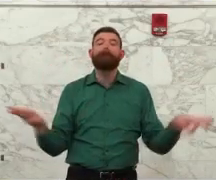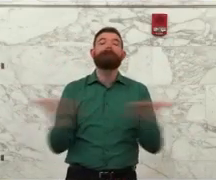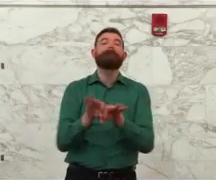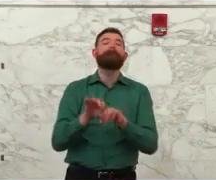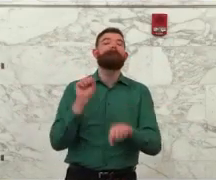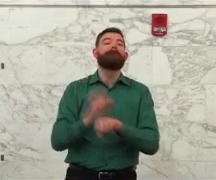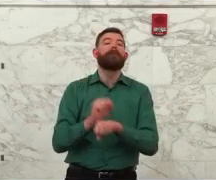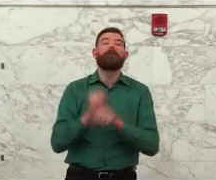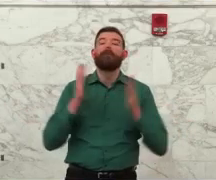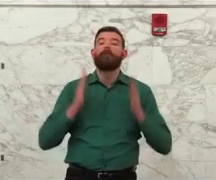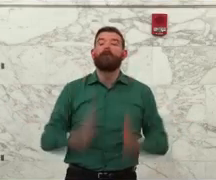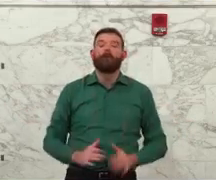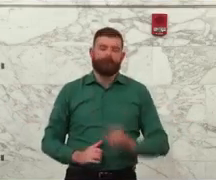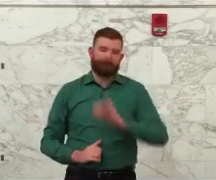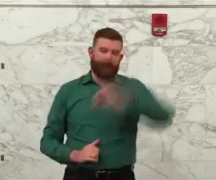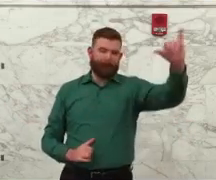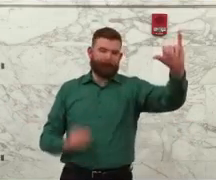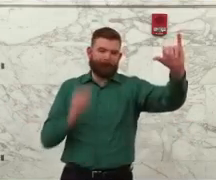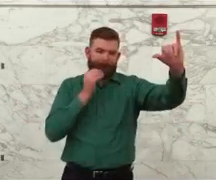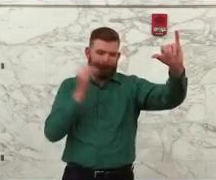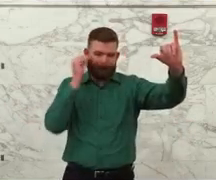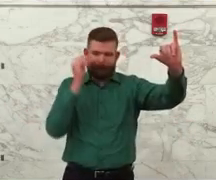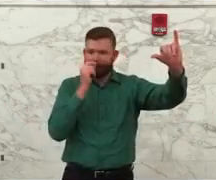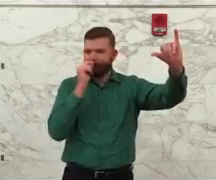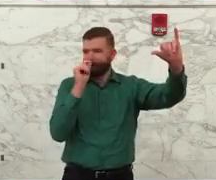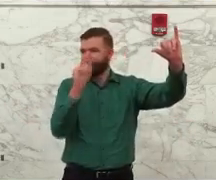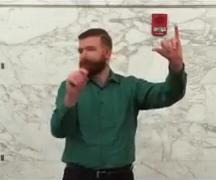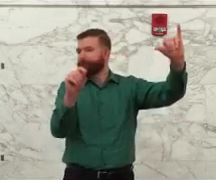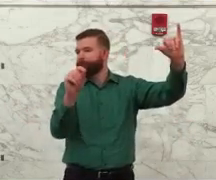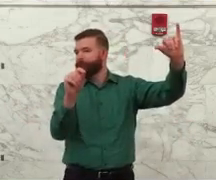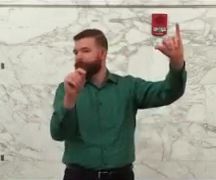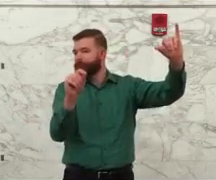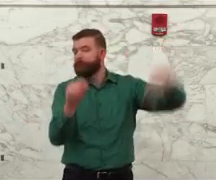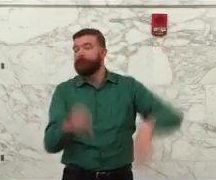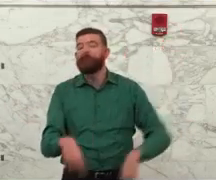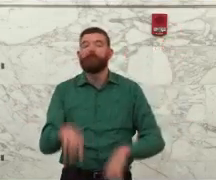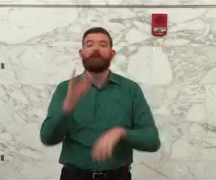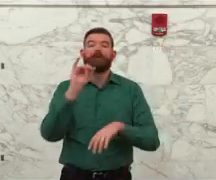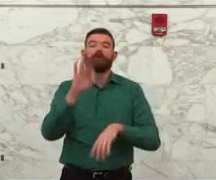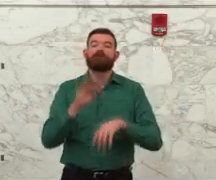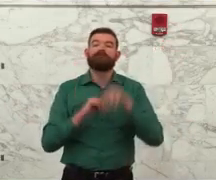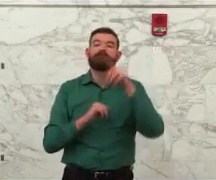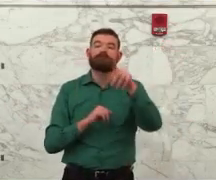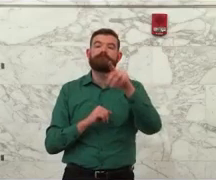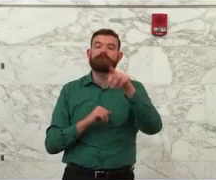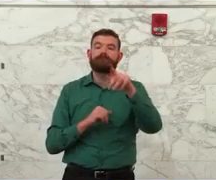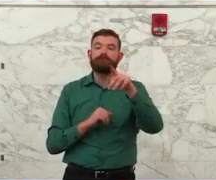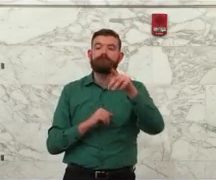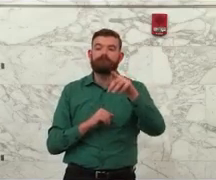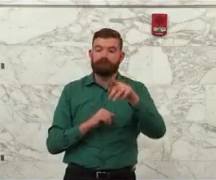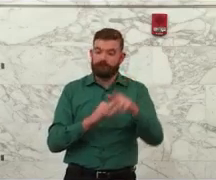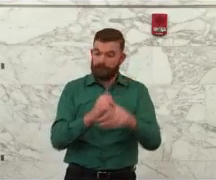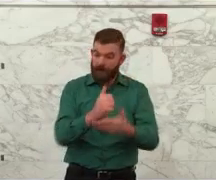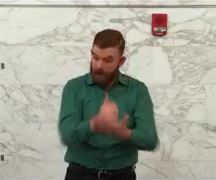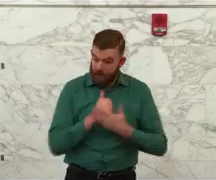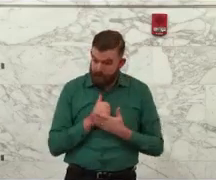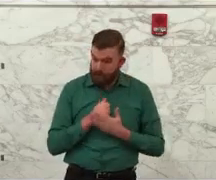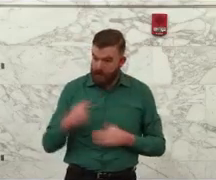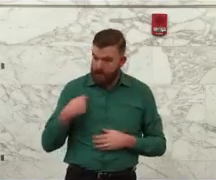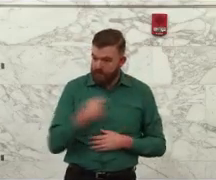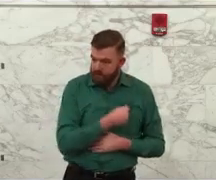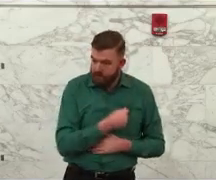keep the state functioning and to keep fighting this virus, there's not a whole lot more we can do, but we reserve the right,